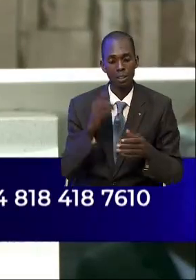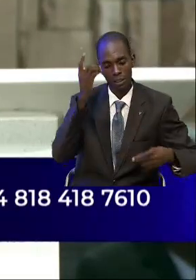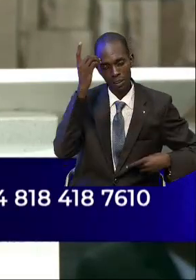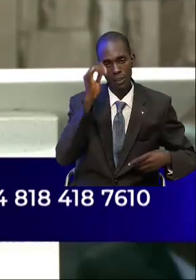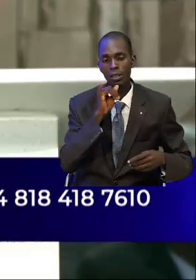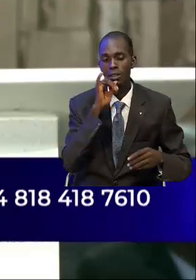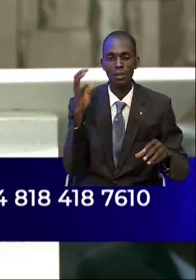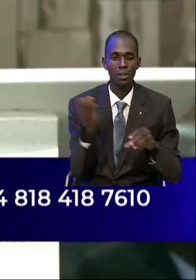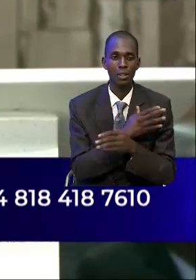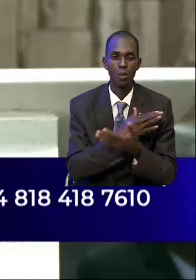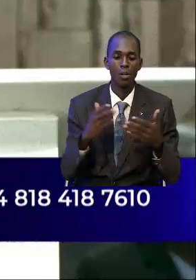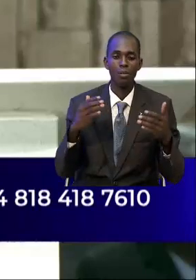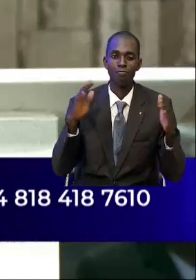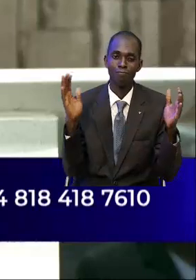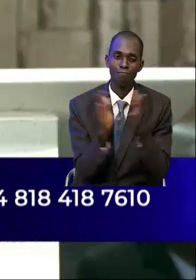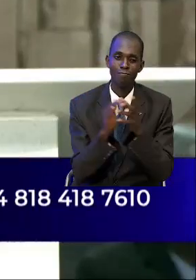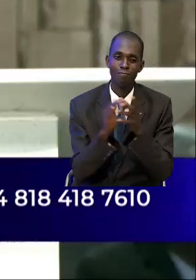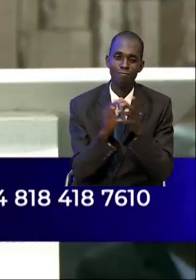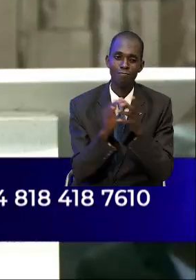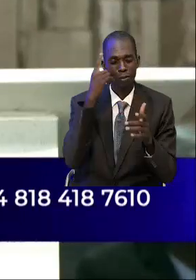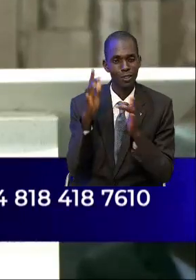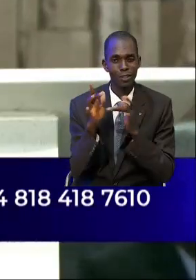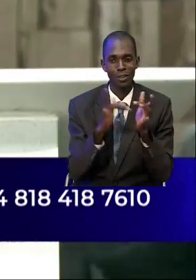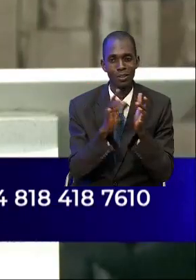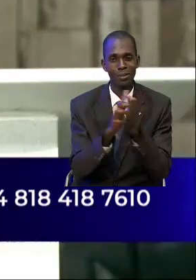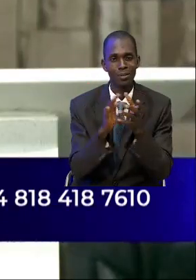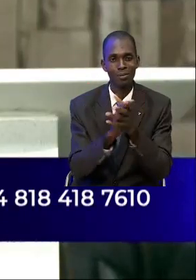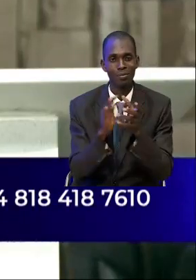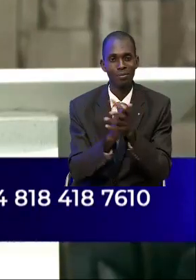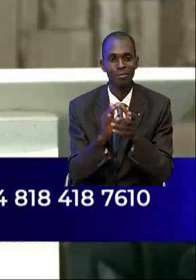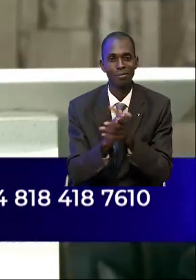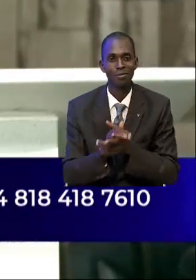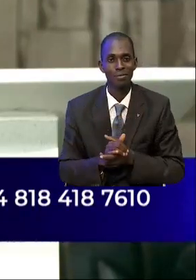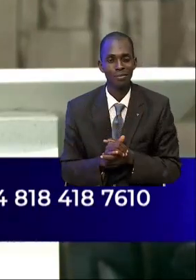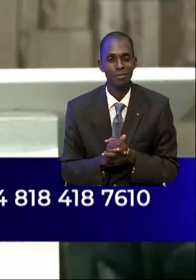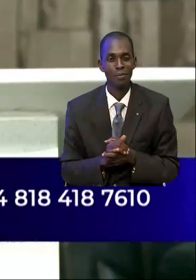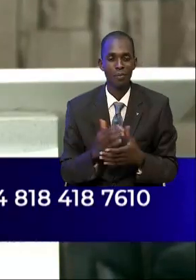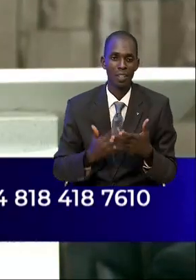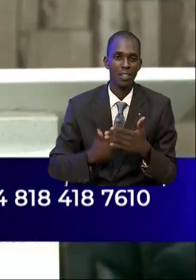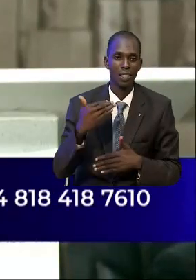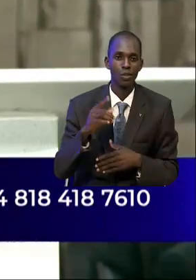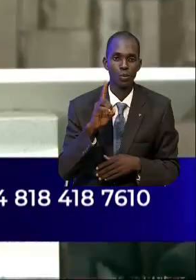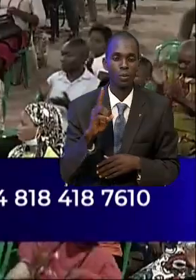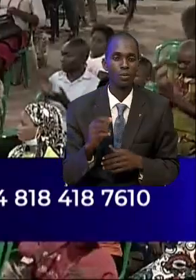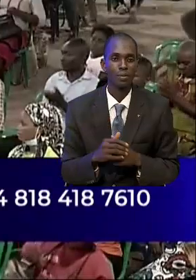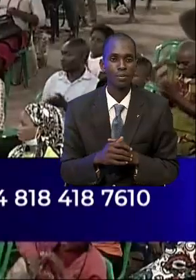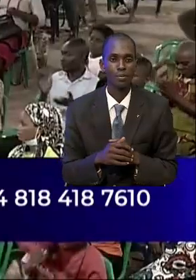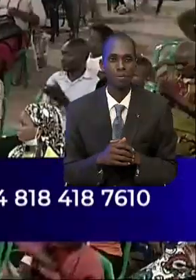it. Now all the symptoms are gone. Put your hand together for Jesus.